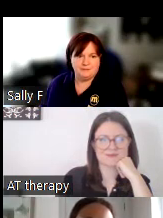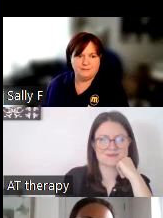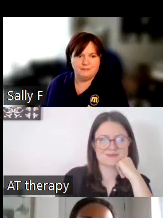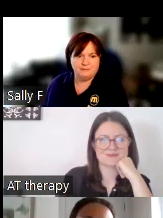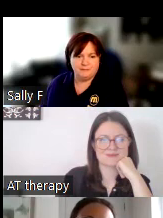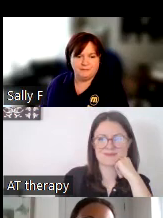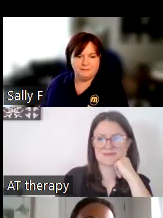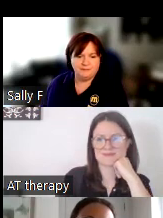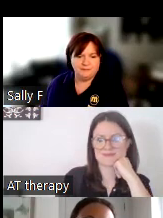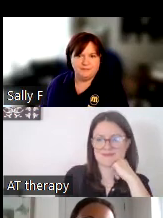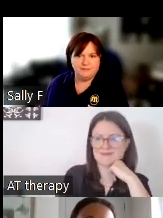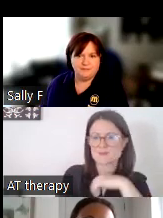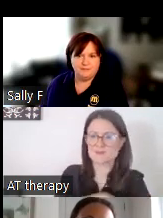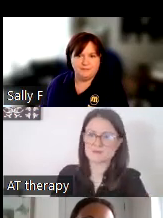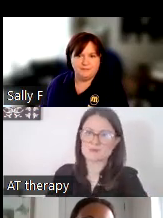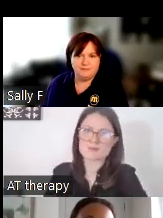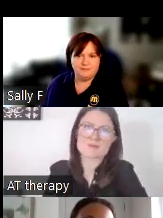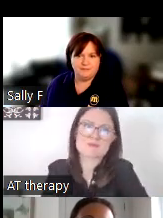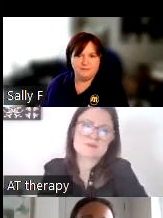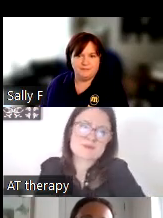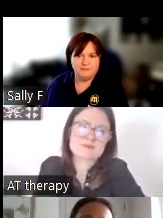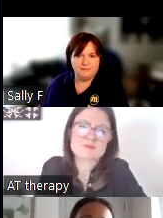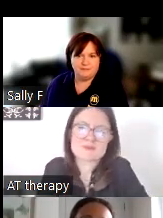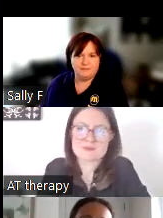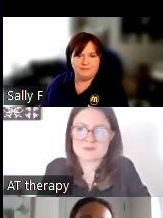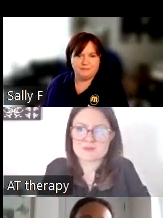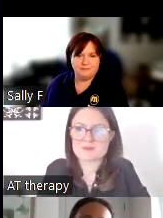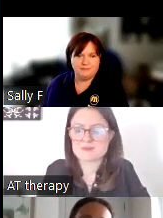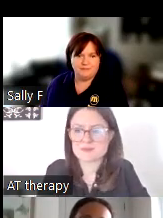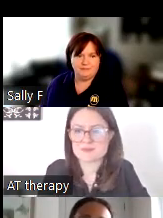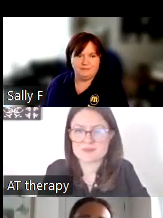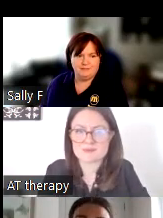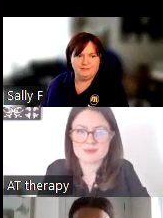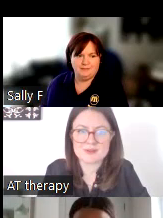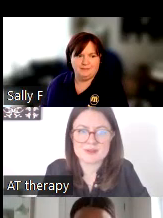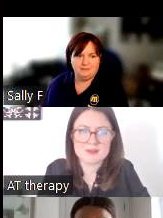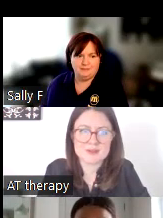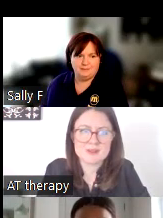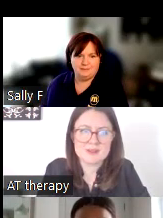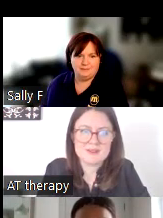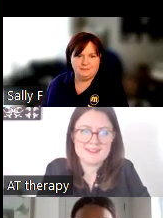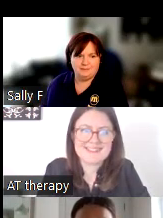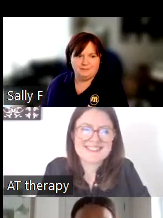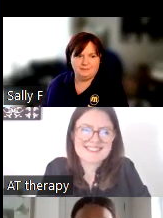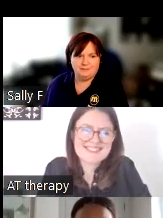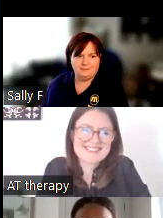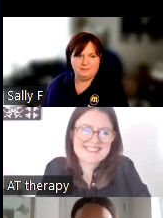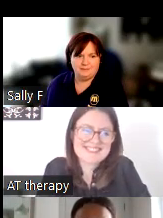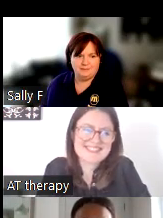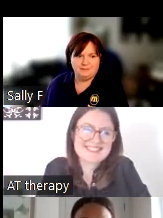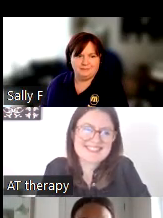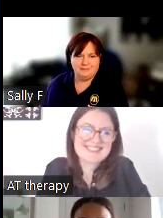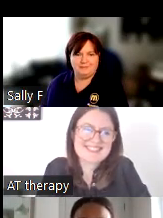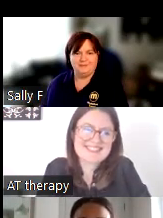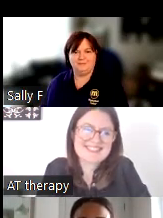We also offer lots of external training courses. So we have Makaton coming up with Annabel soon, actually. So we've got a level